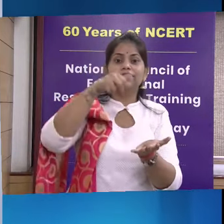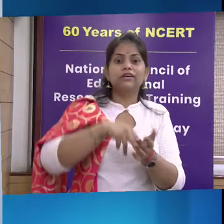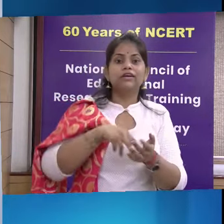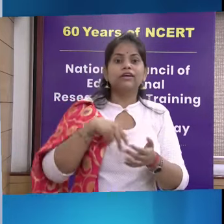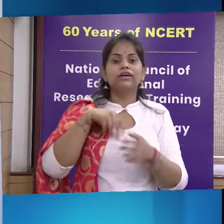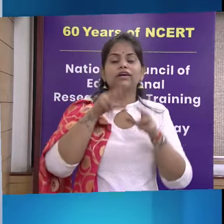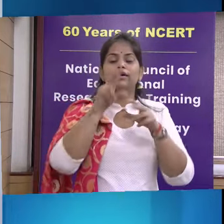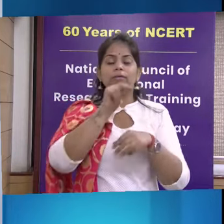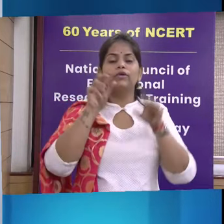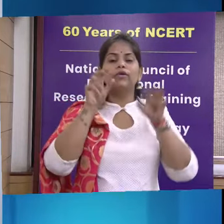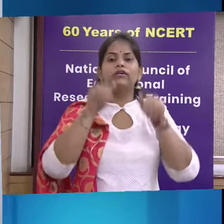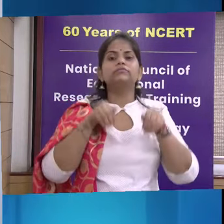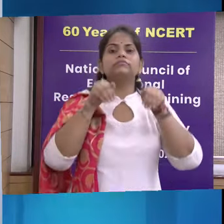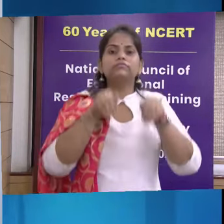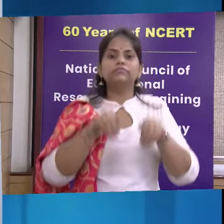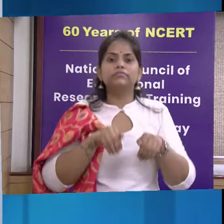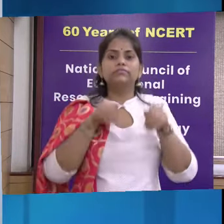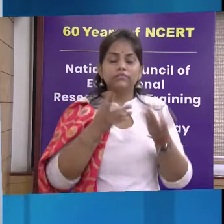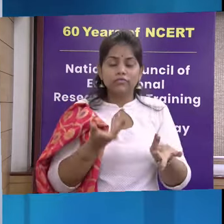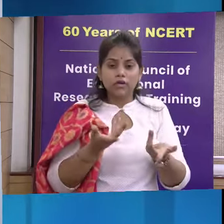Teach them to look wise,